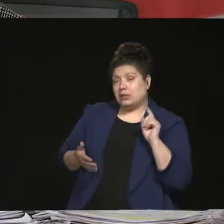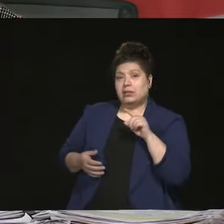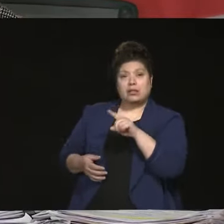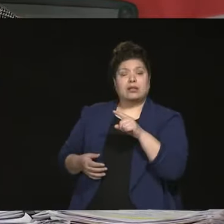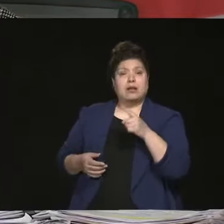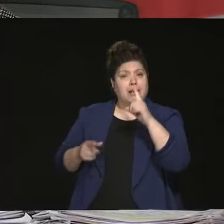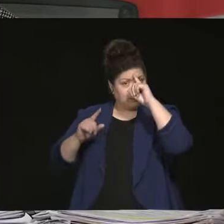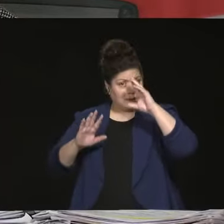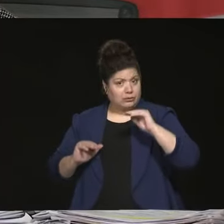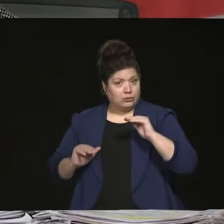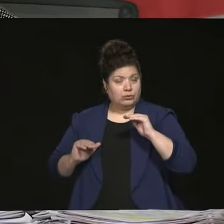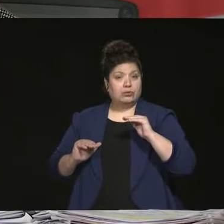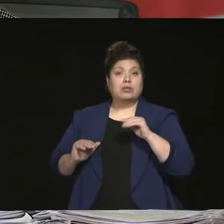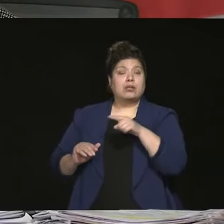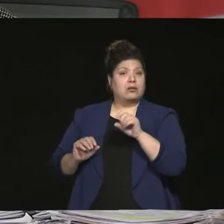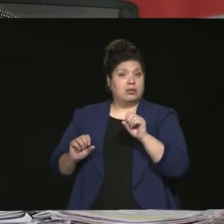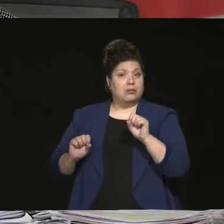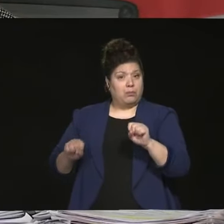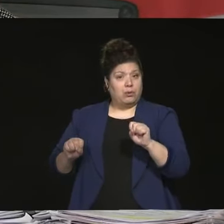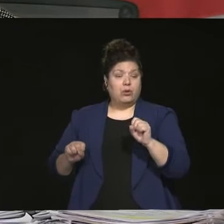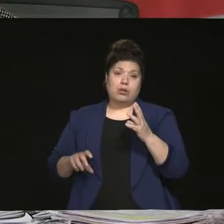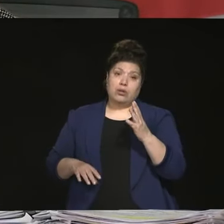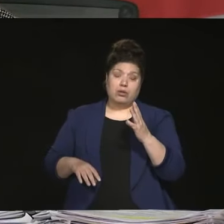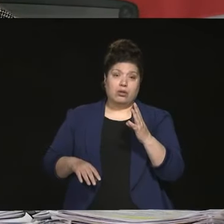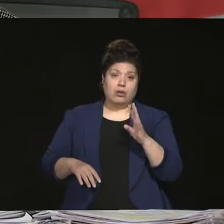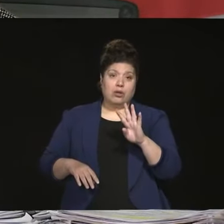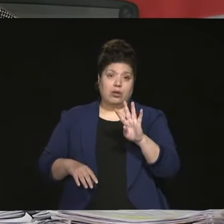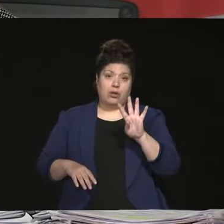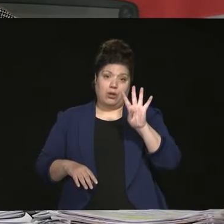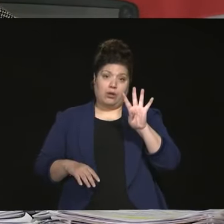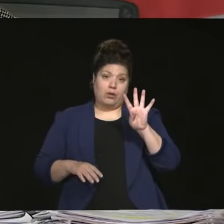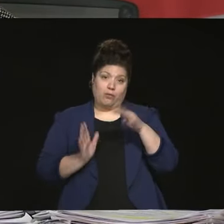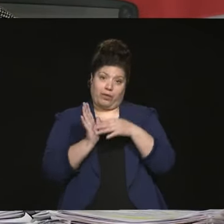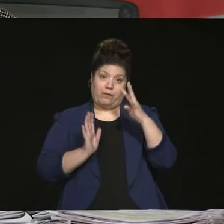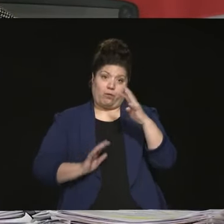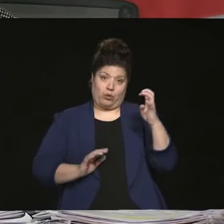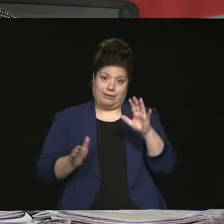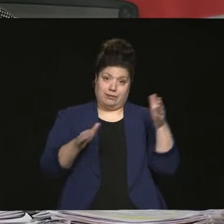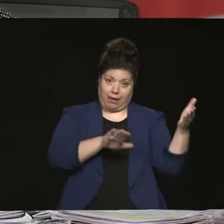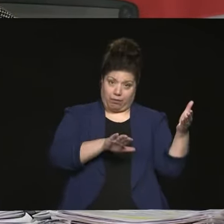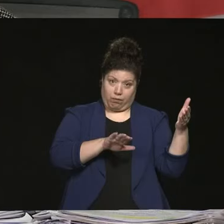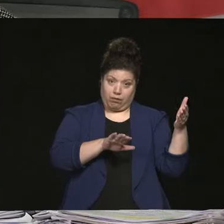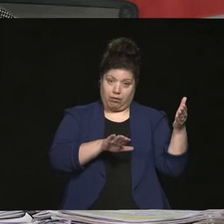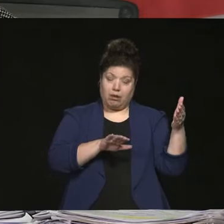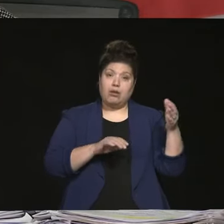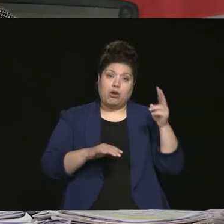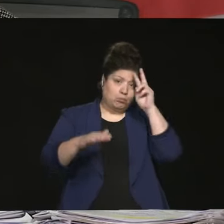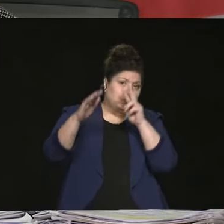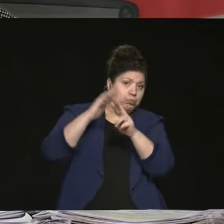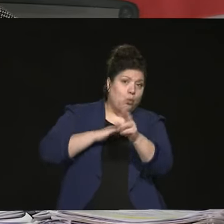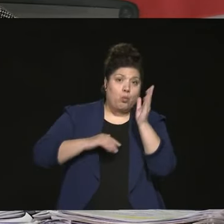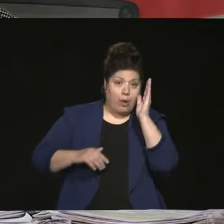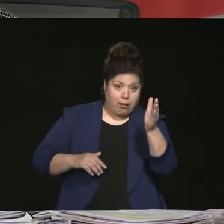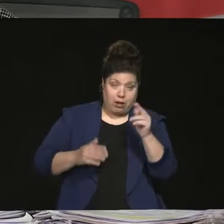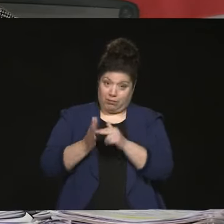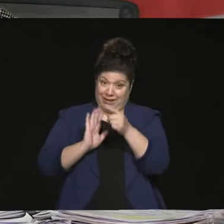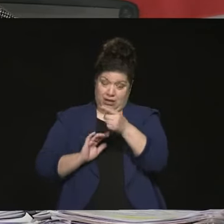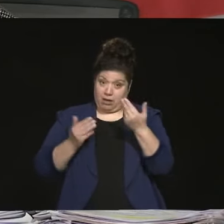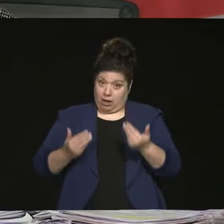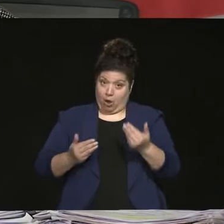have 4,400 deaths. So does that prediction change now given